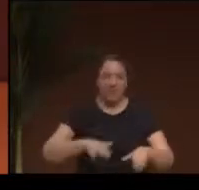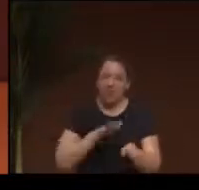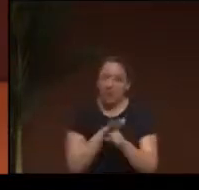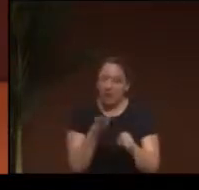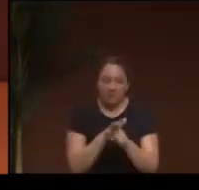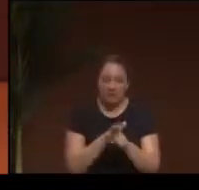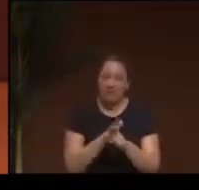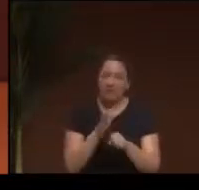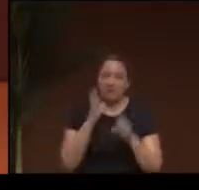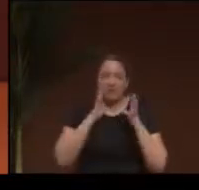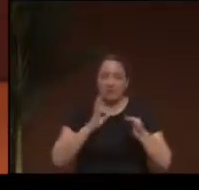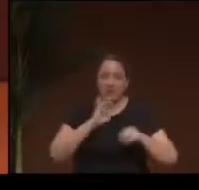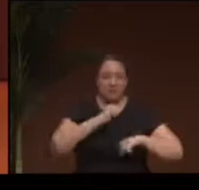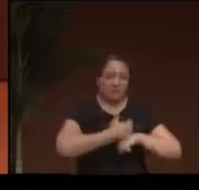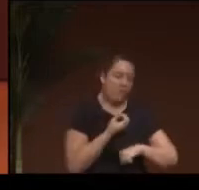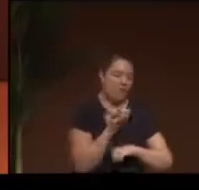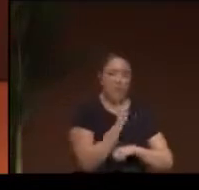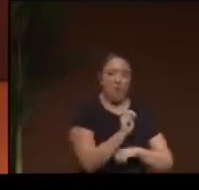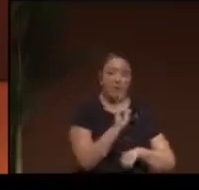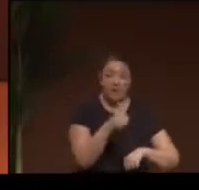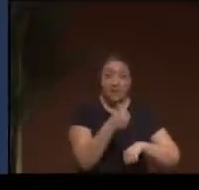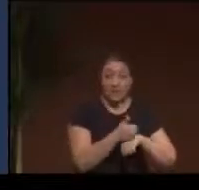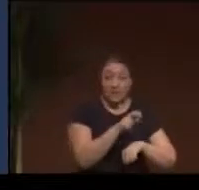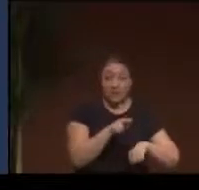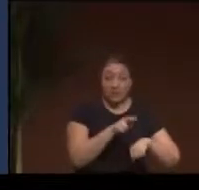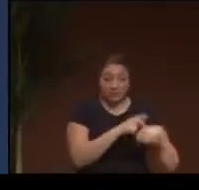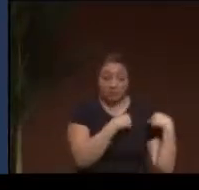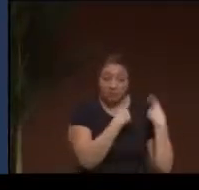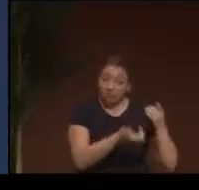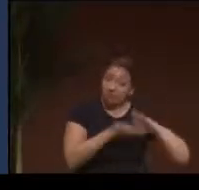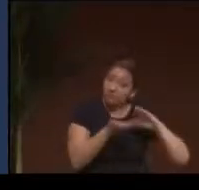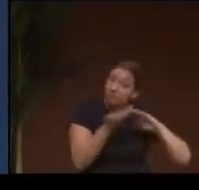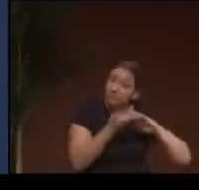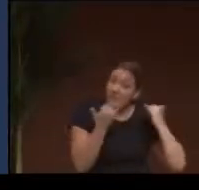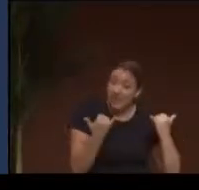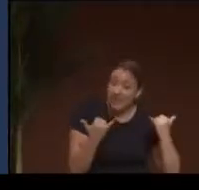he formed this organization, which is still alive and kicking to this day.